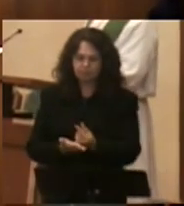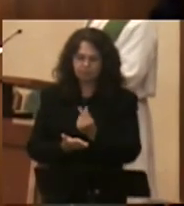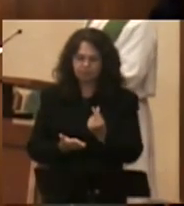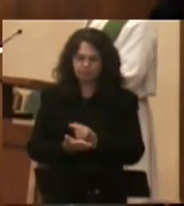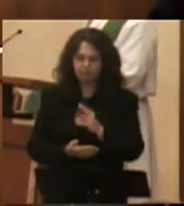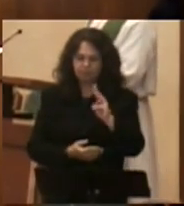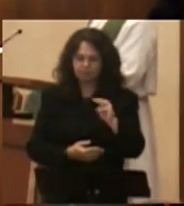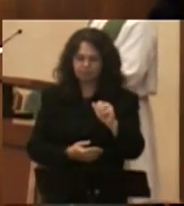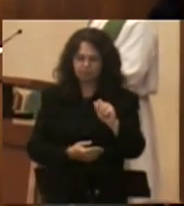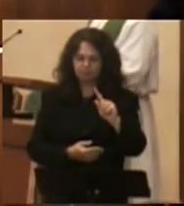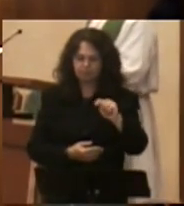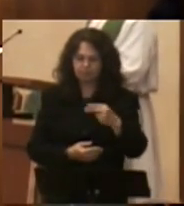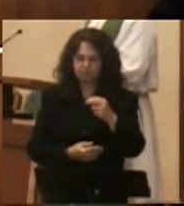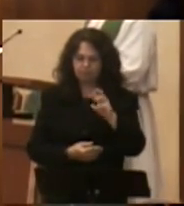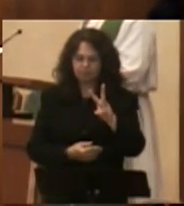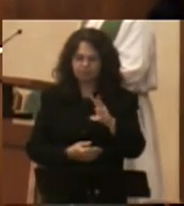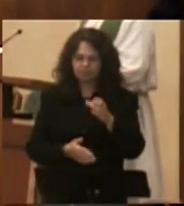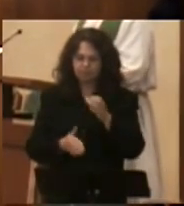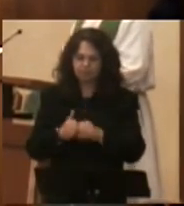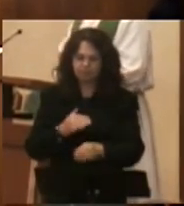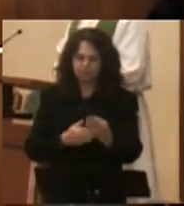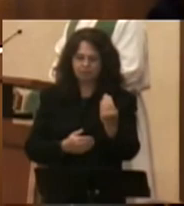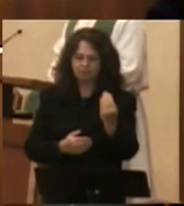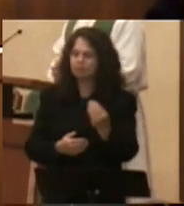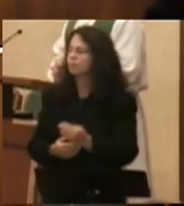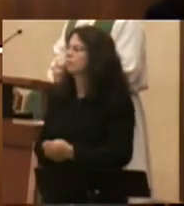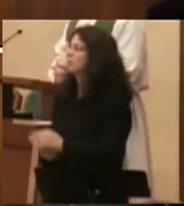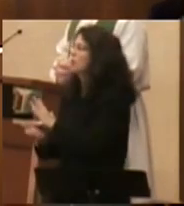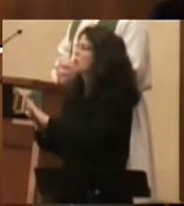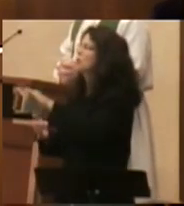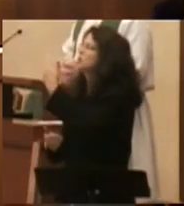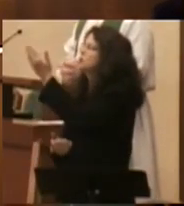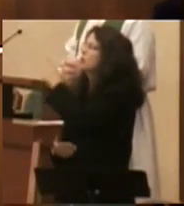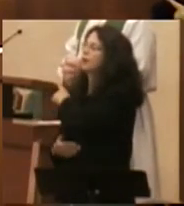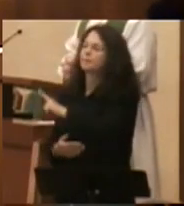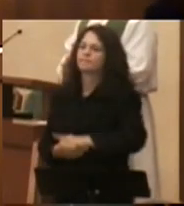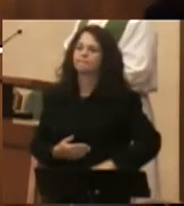Gospel according to St. Matthew, the 14th chapter.